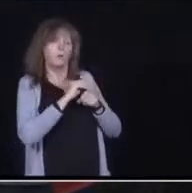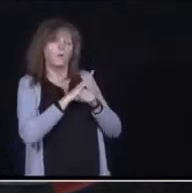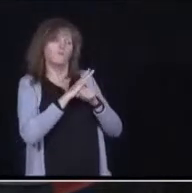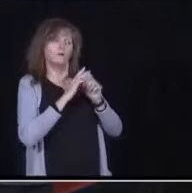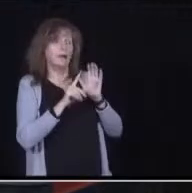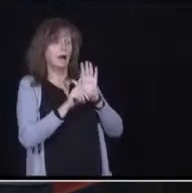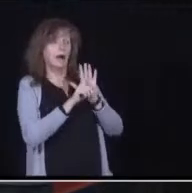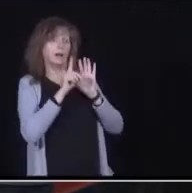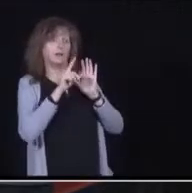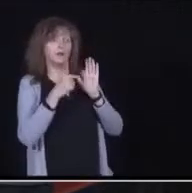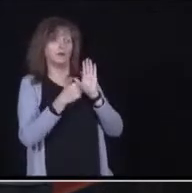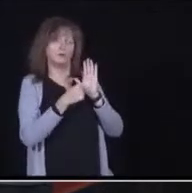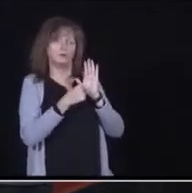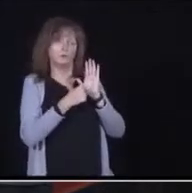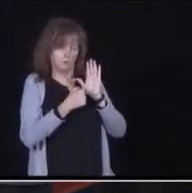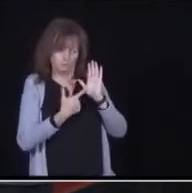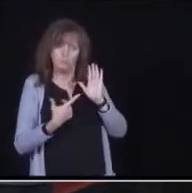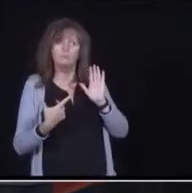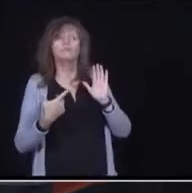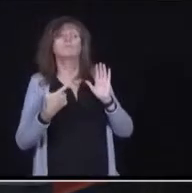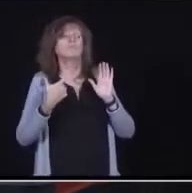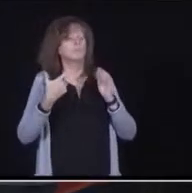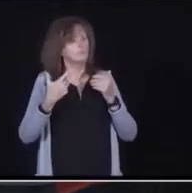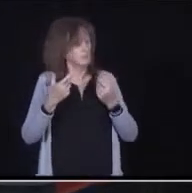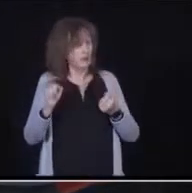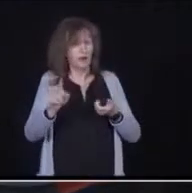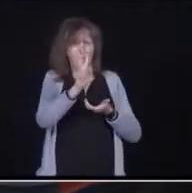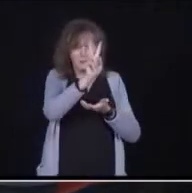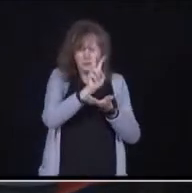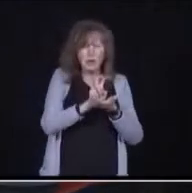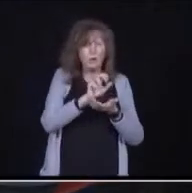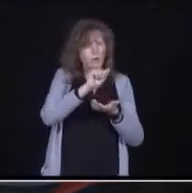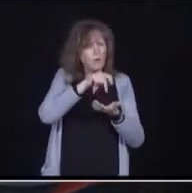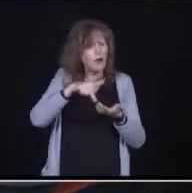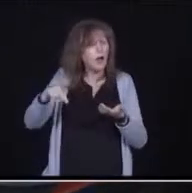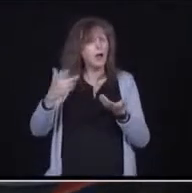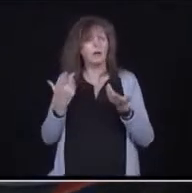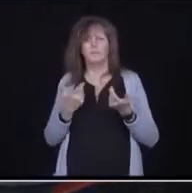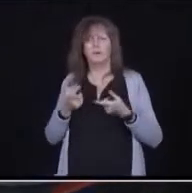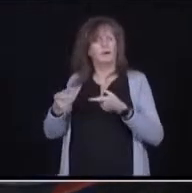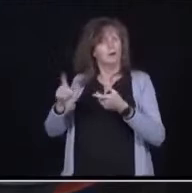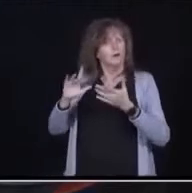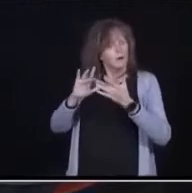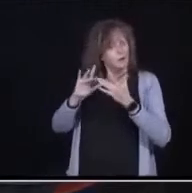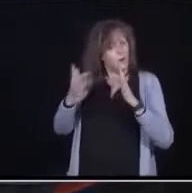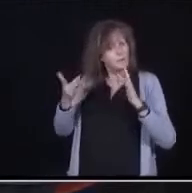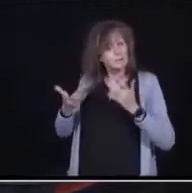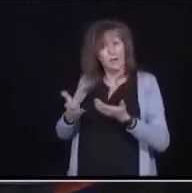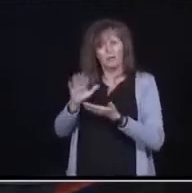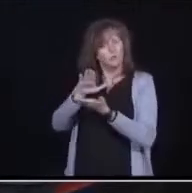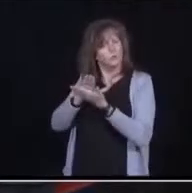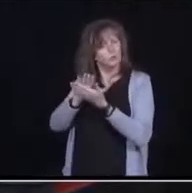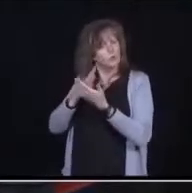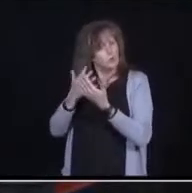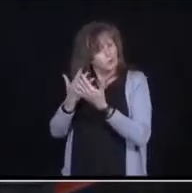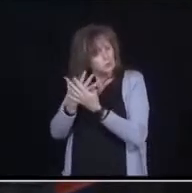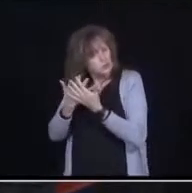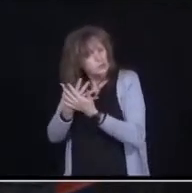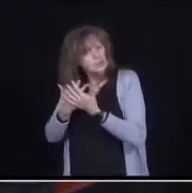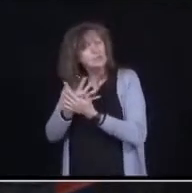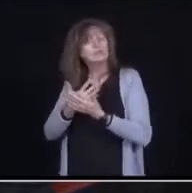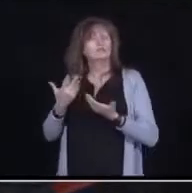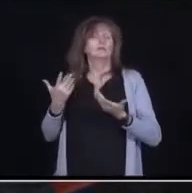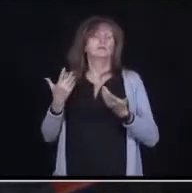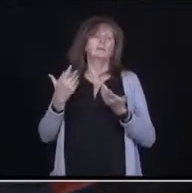right here, it's so easy to download, and our webpage, our school screening tool is one of the many tactics we are using to